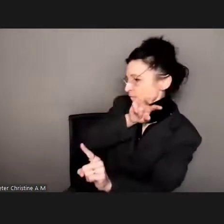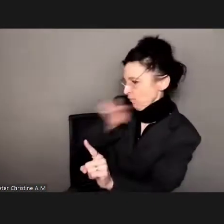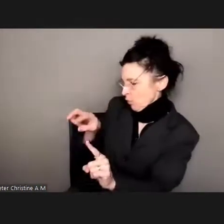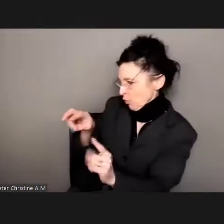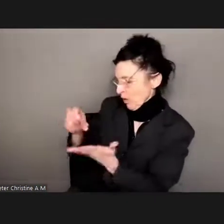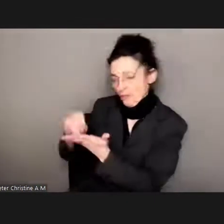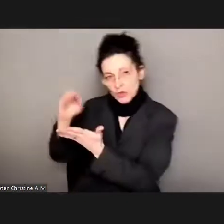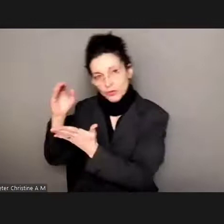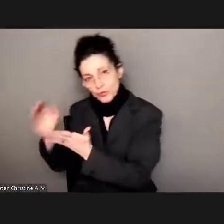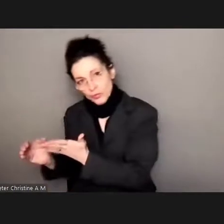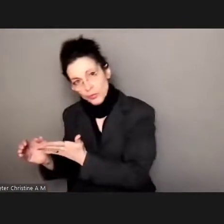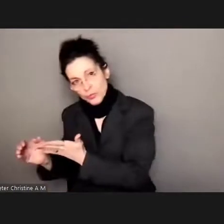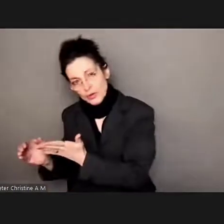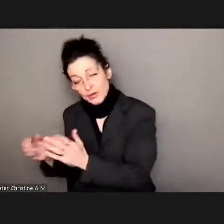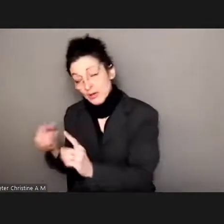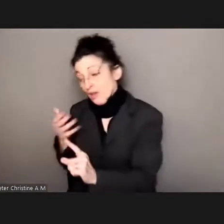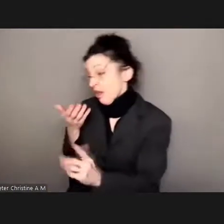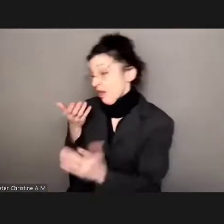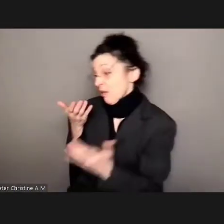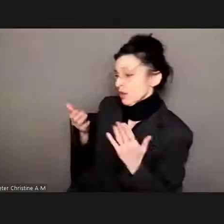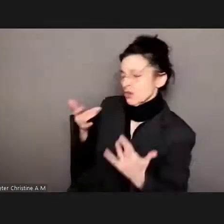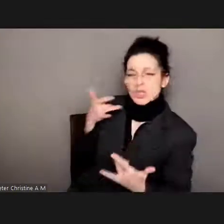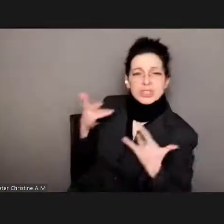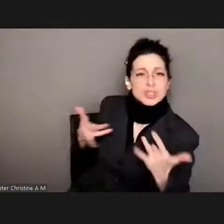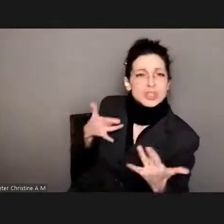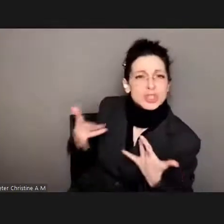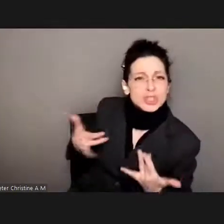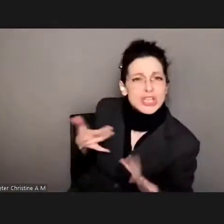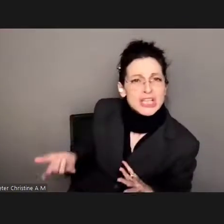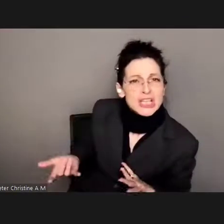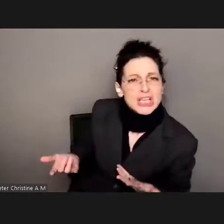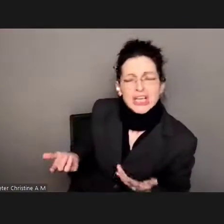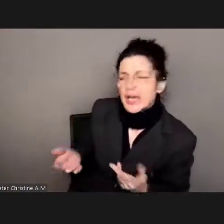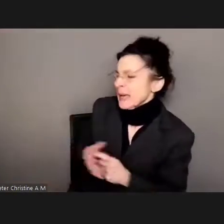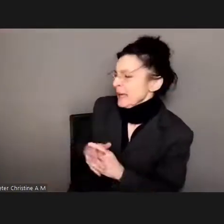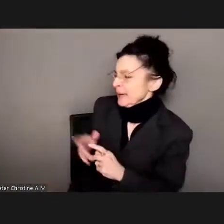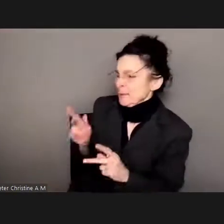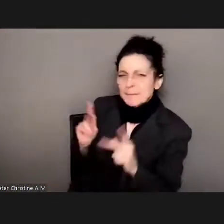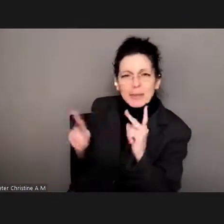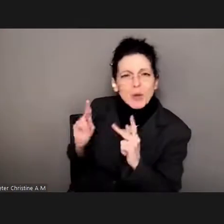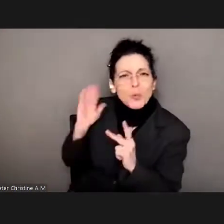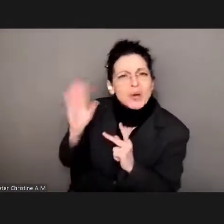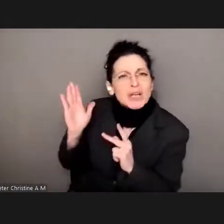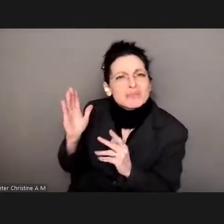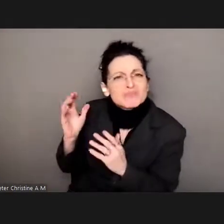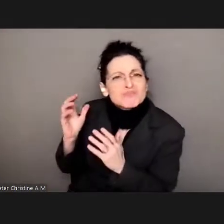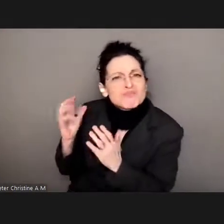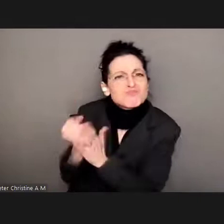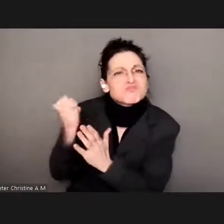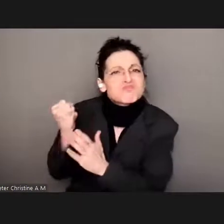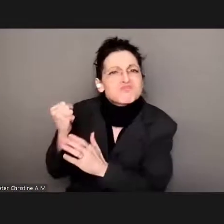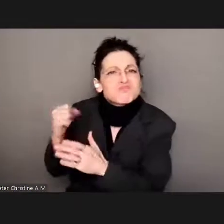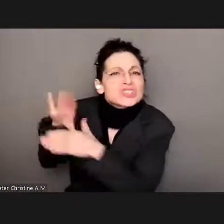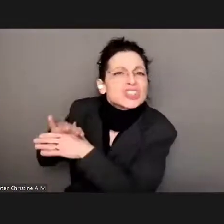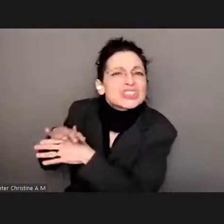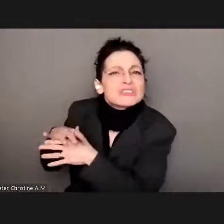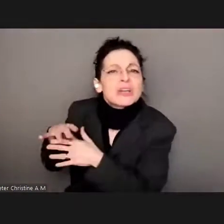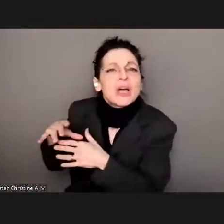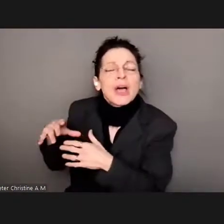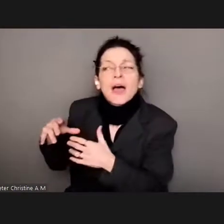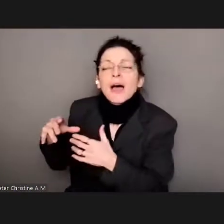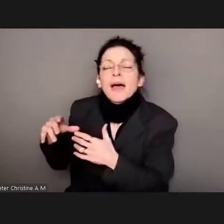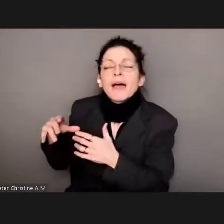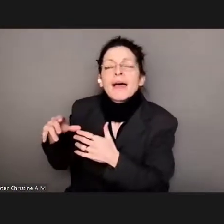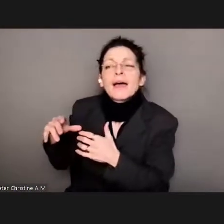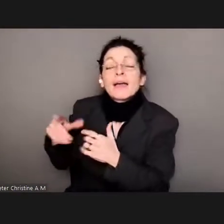is everybody going to get from the activity that's being cheated on? In what ways is the cheating act itself interfering with